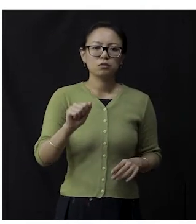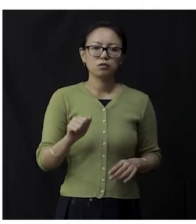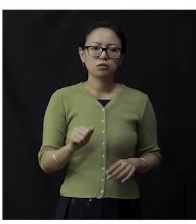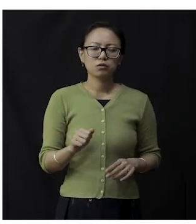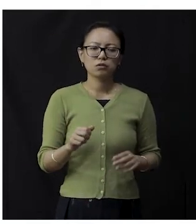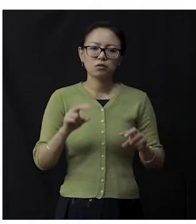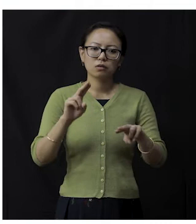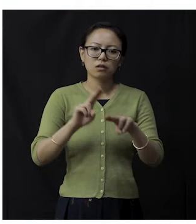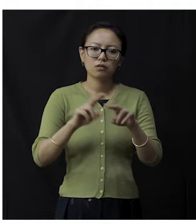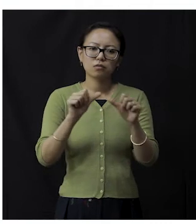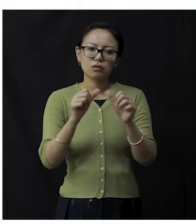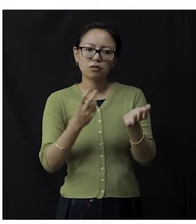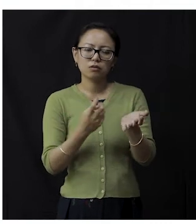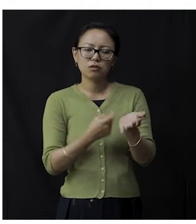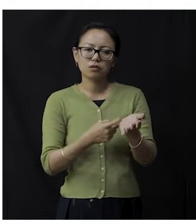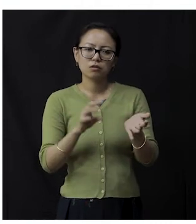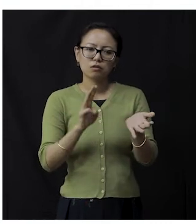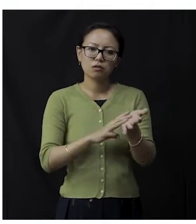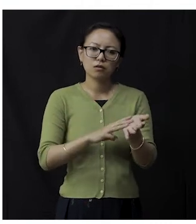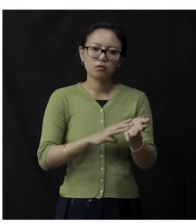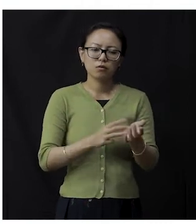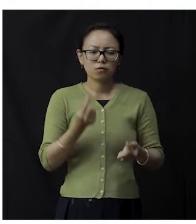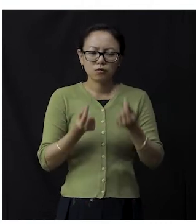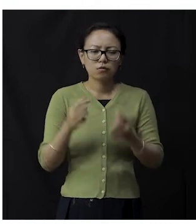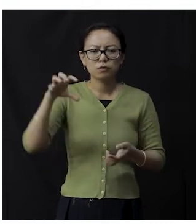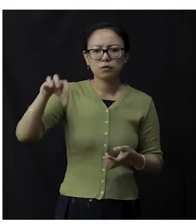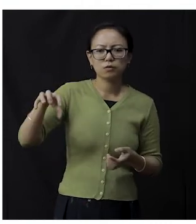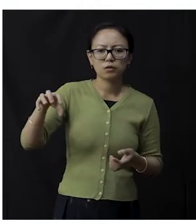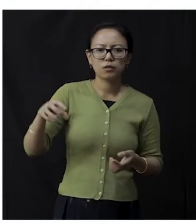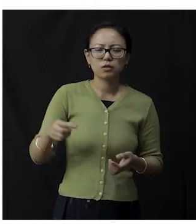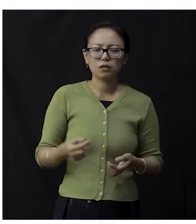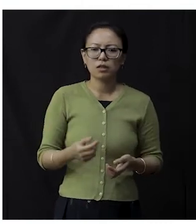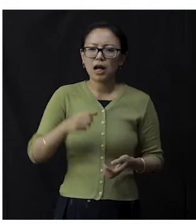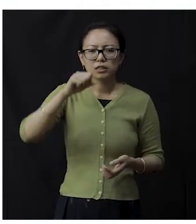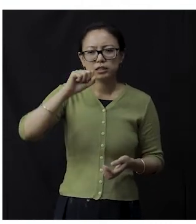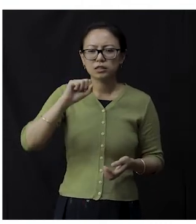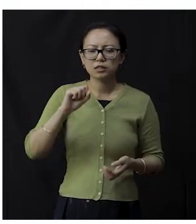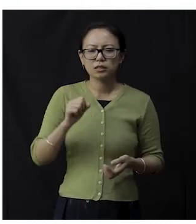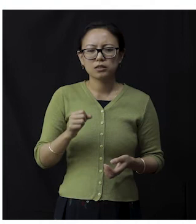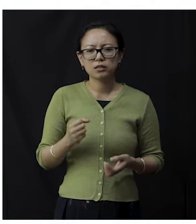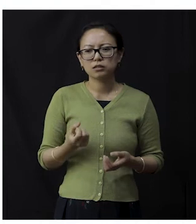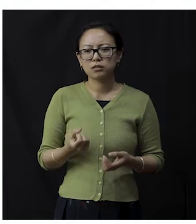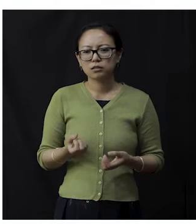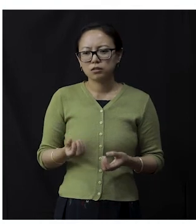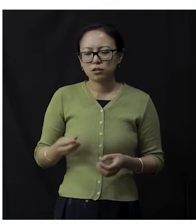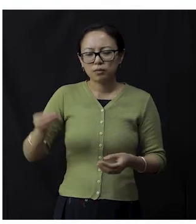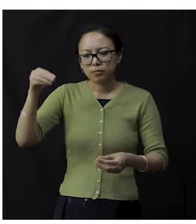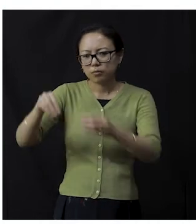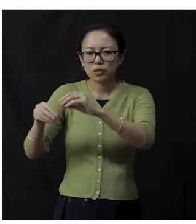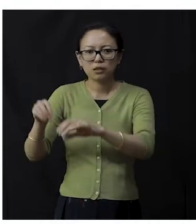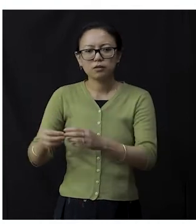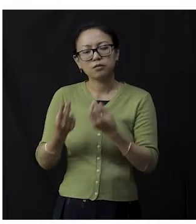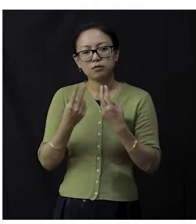to teach you a lesson, said the clever boy. But now that you have promised to behave yourself,